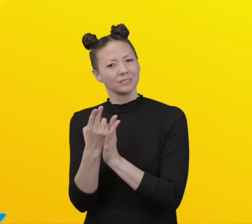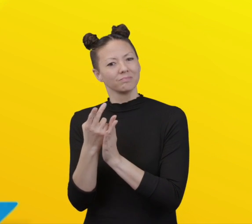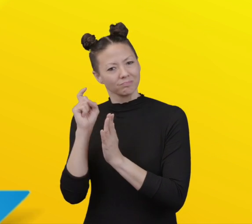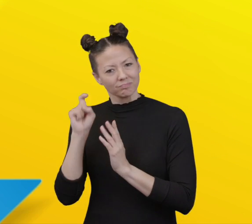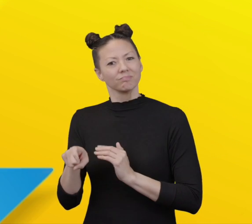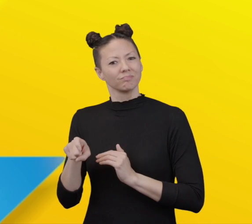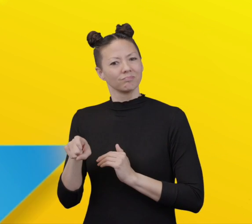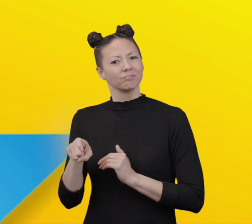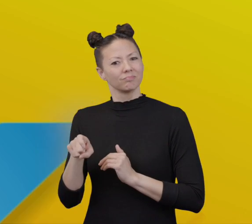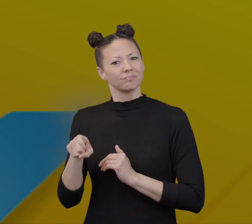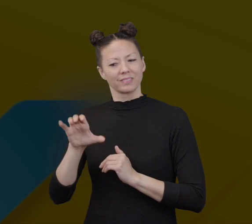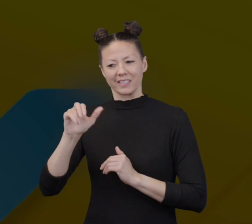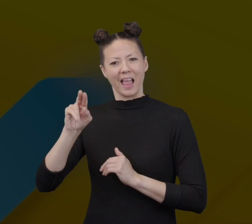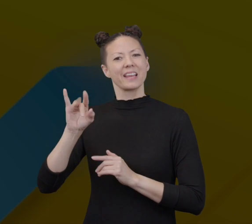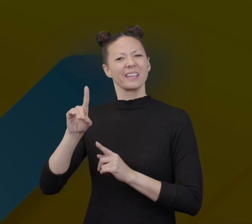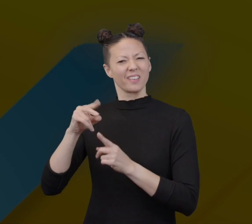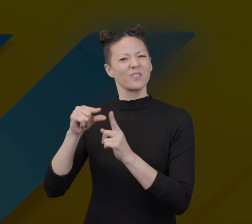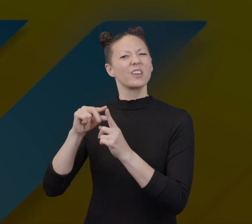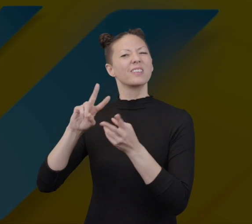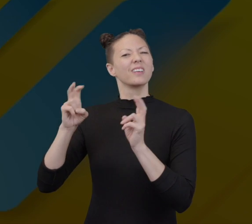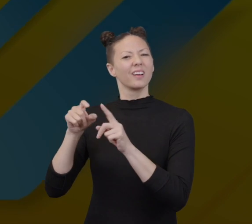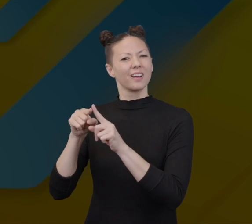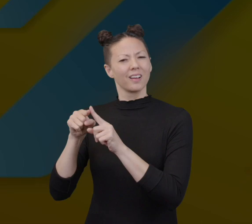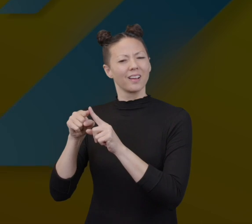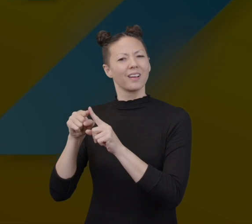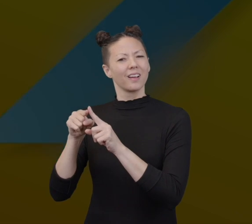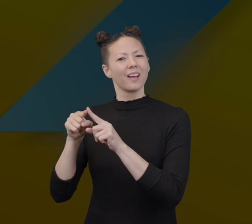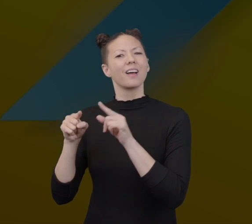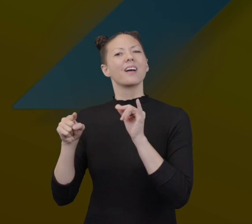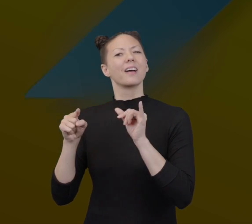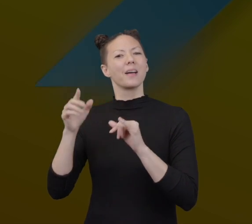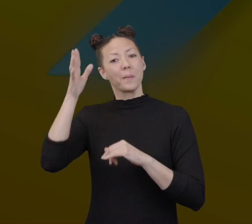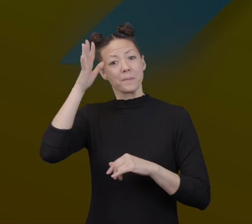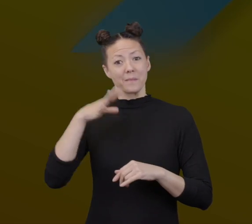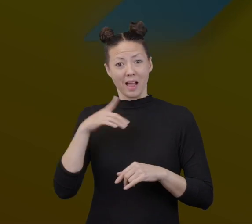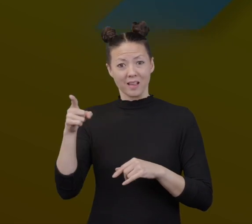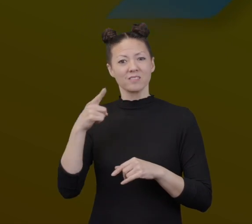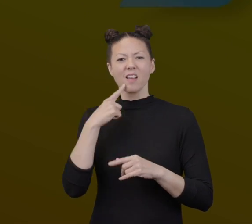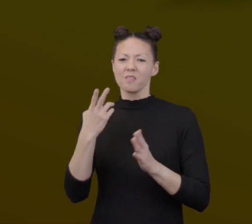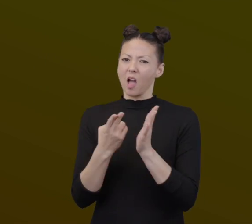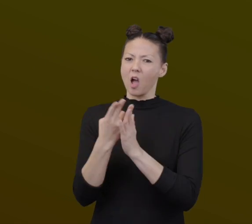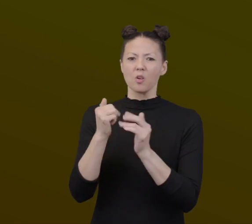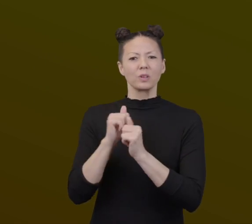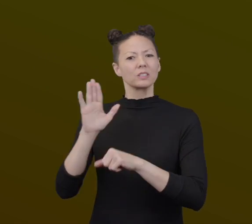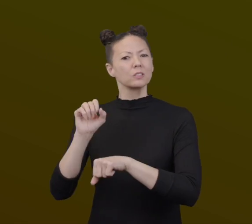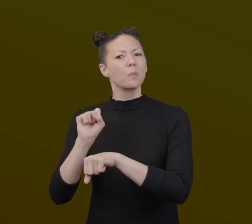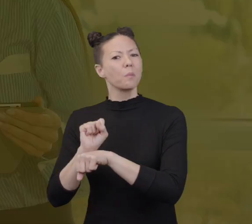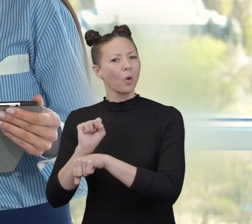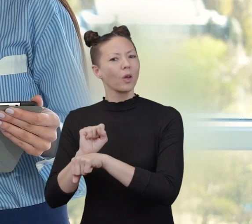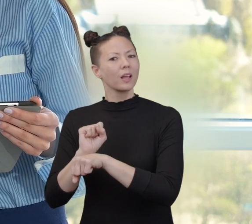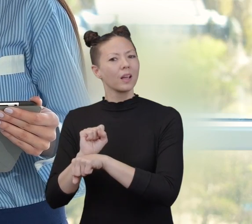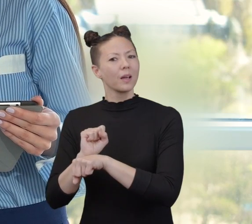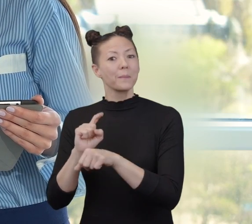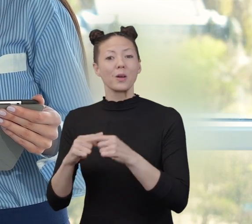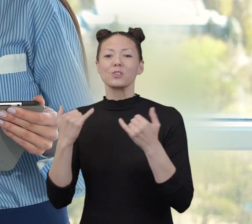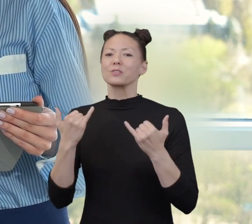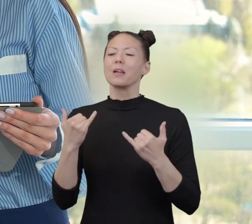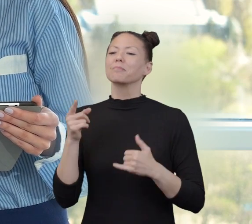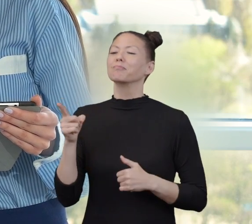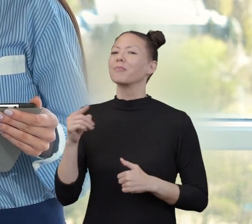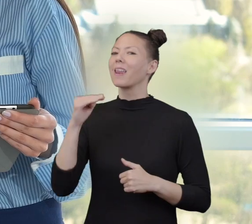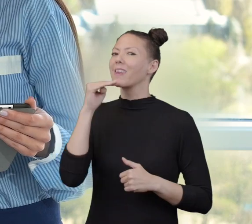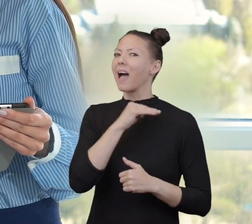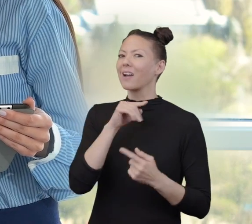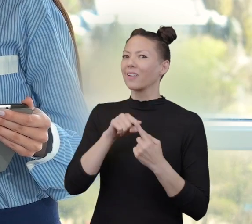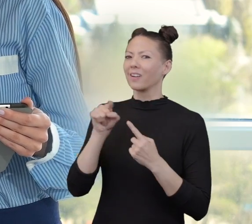honest. That sentence is saying that usually the man was honest with his employee, but today he lied